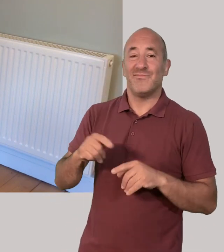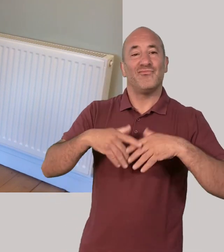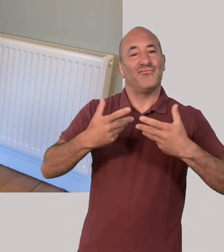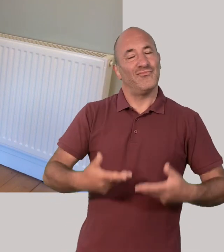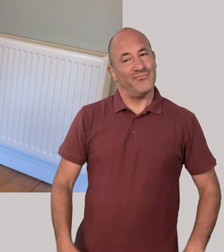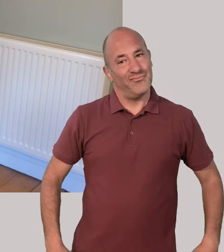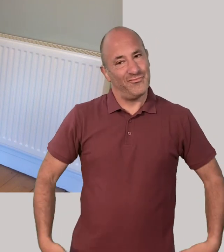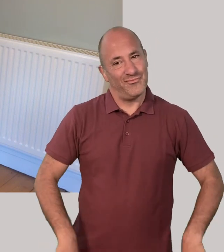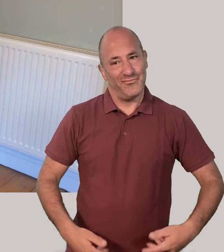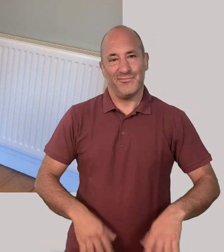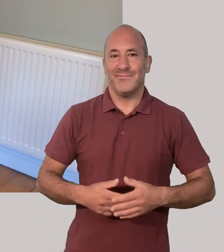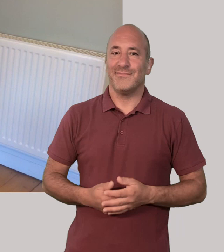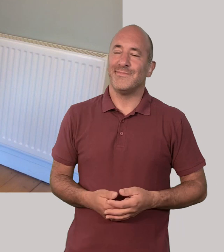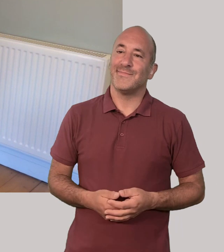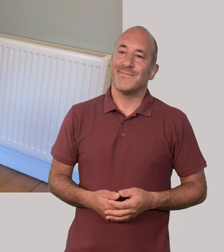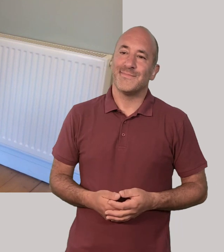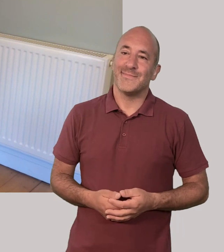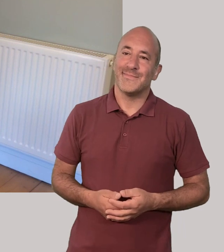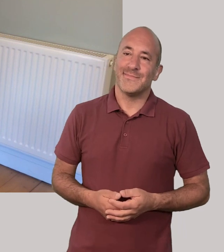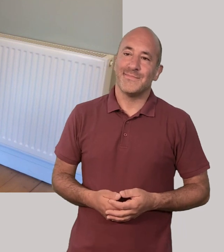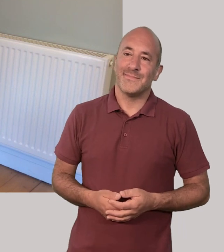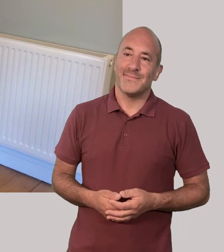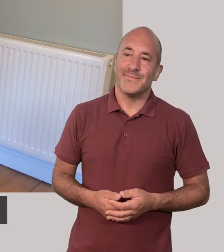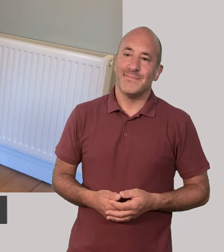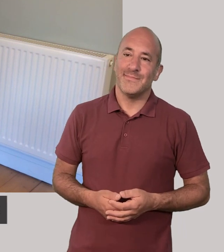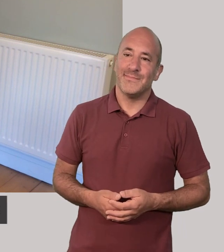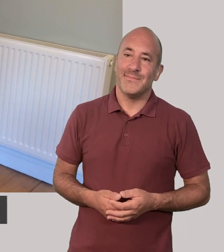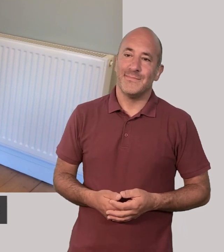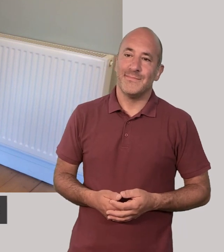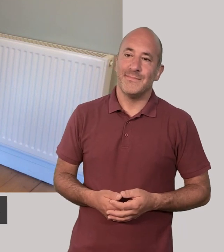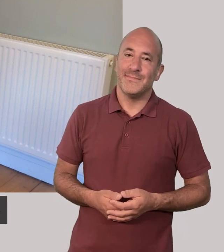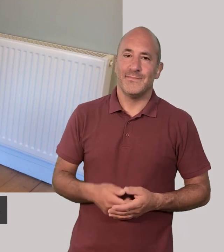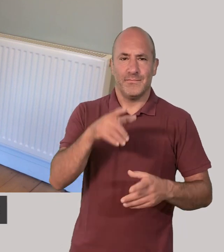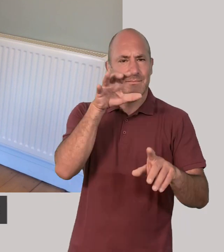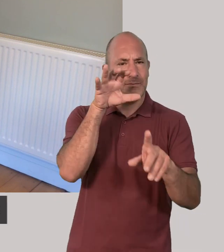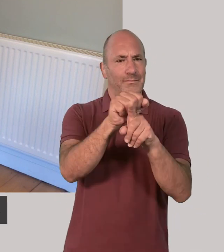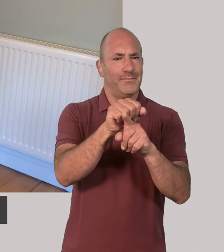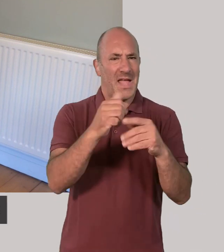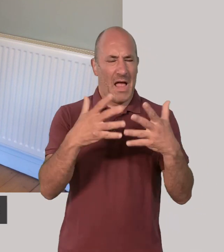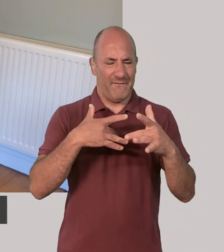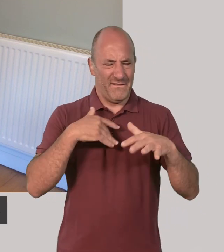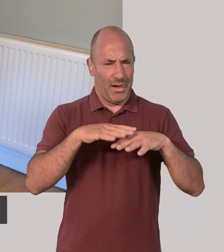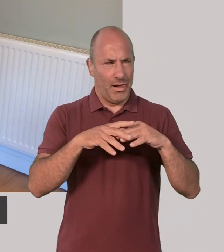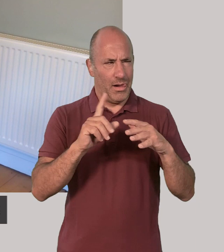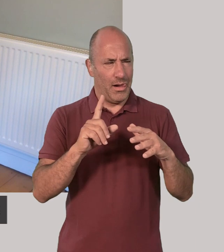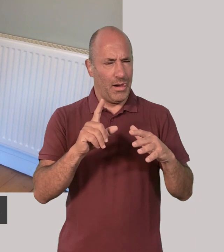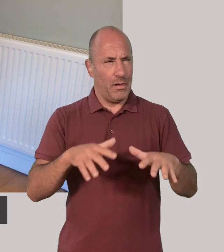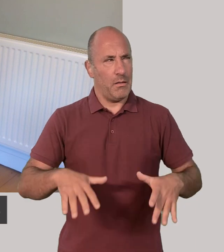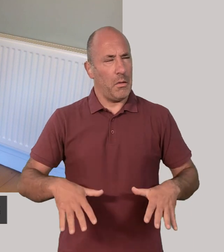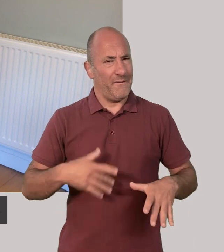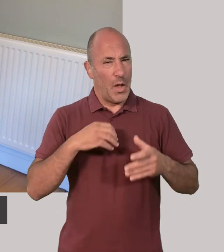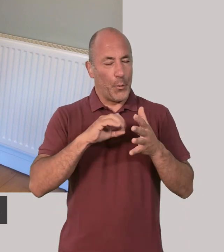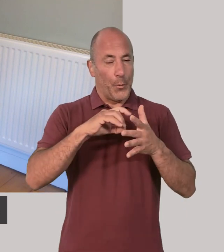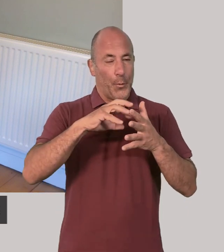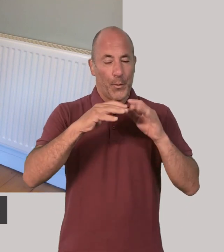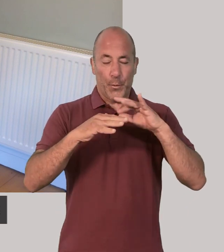your arms drop down by your sides. Notice what you can feel in your hands.